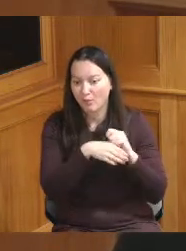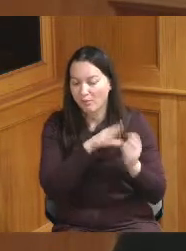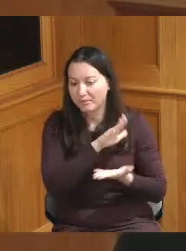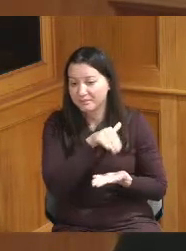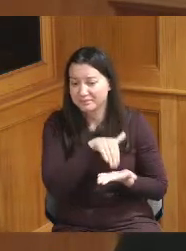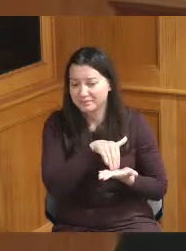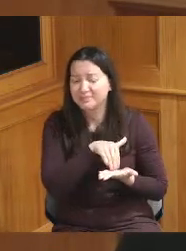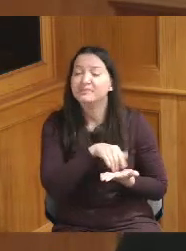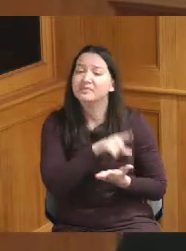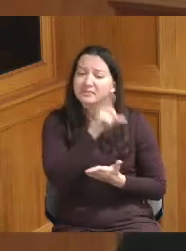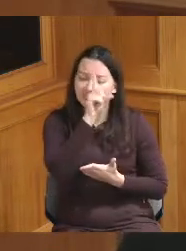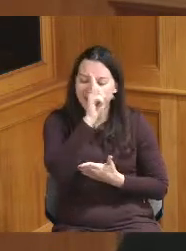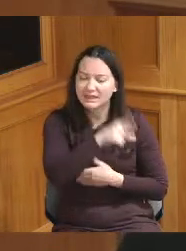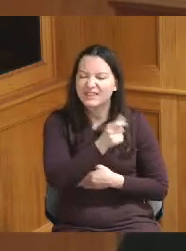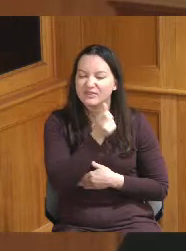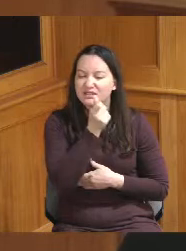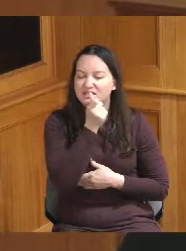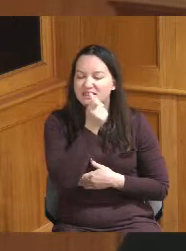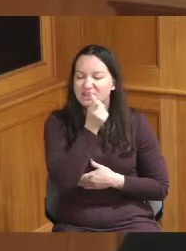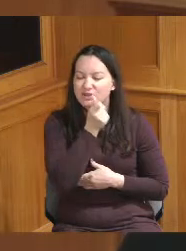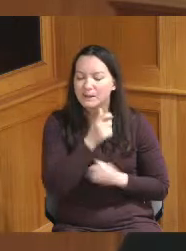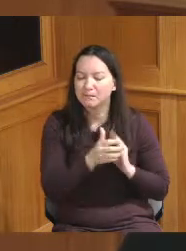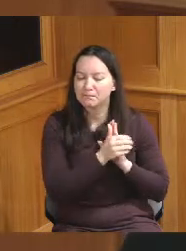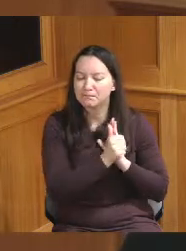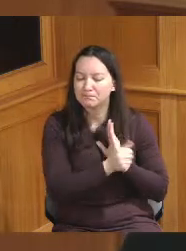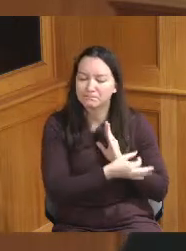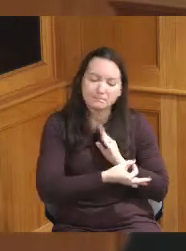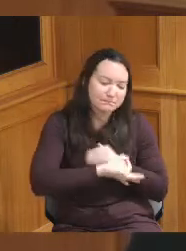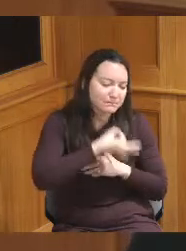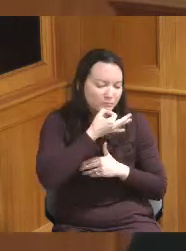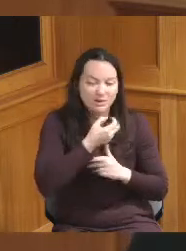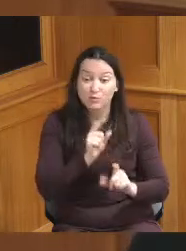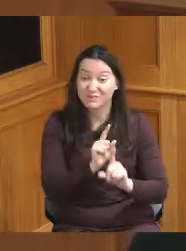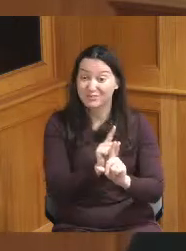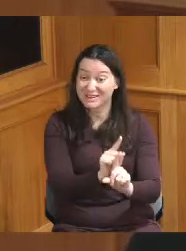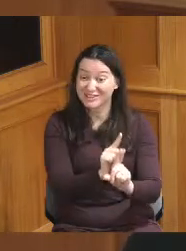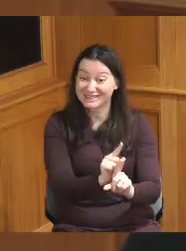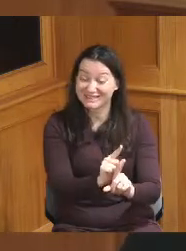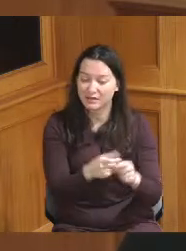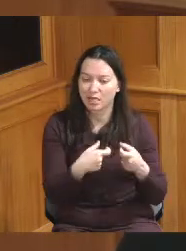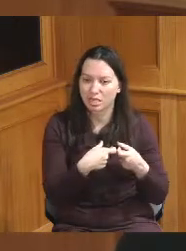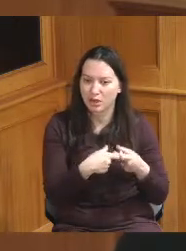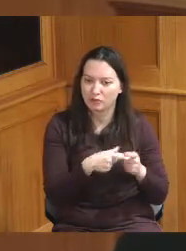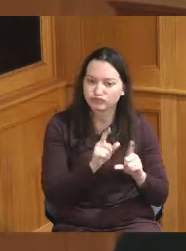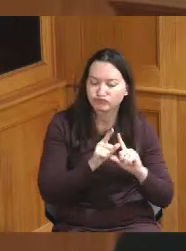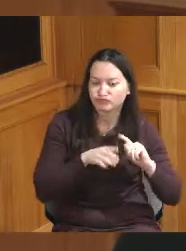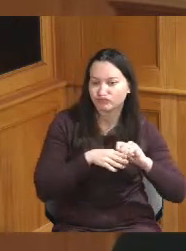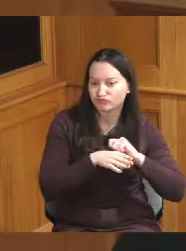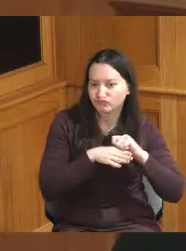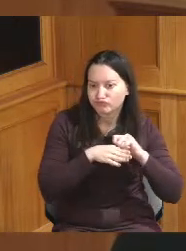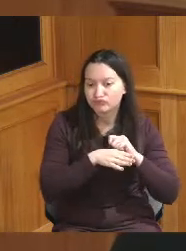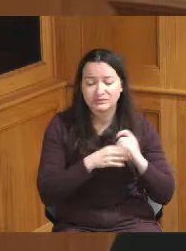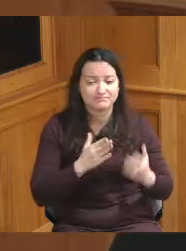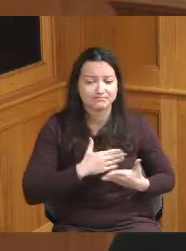We believe they have the secret sauce when it comes to apprenticeship, especially with electrical training, and so we're really happy to have them a part of this